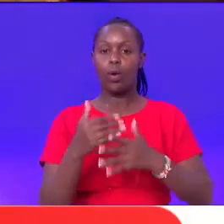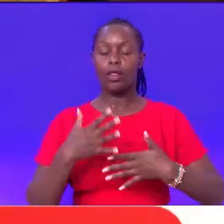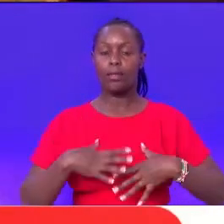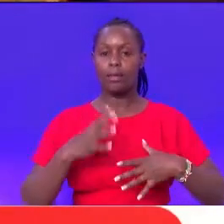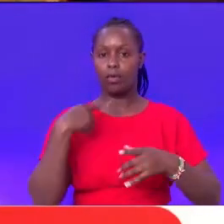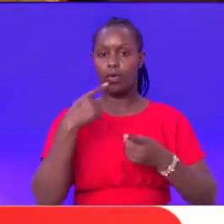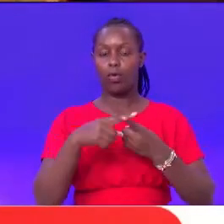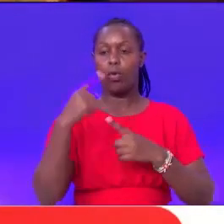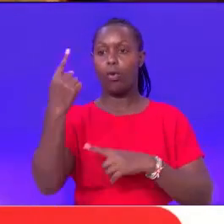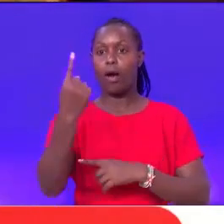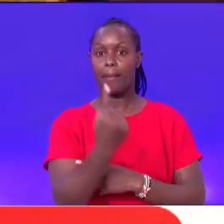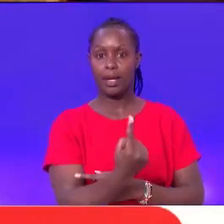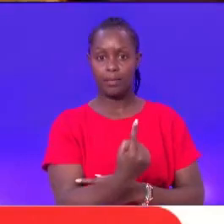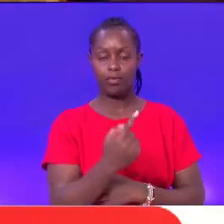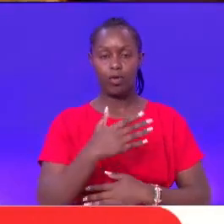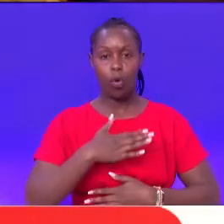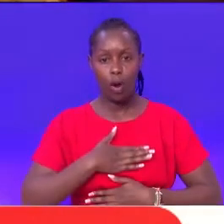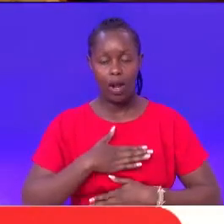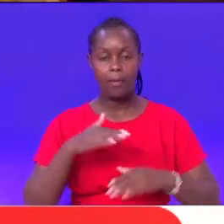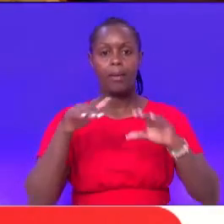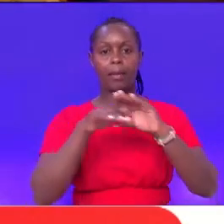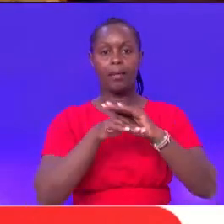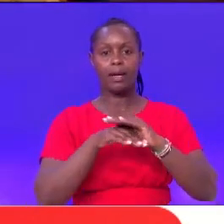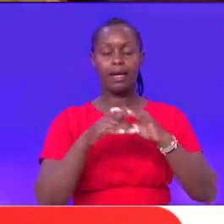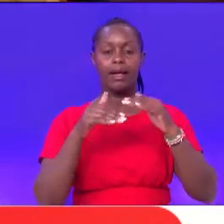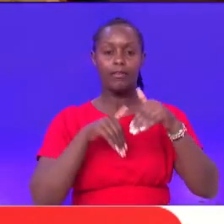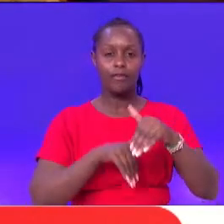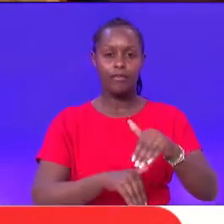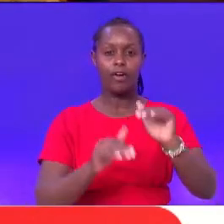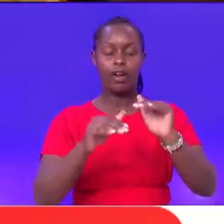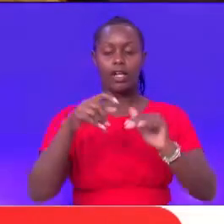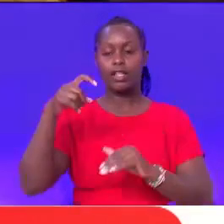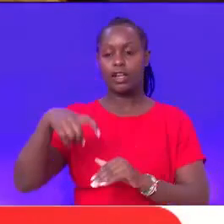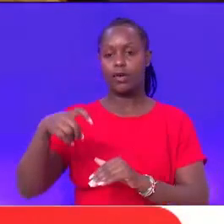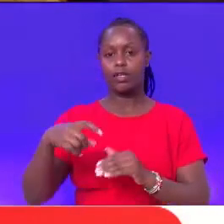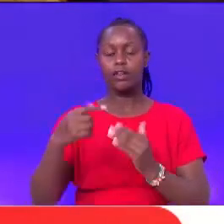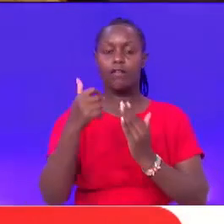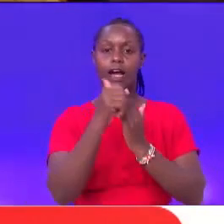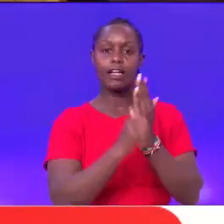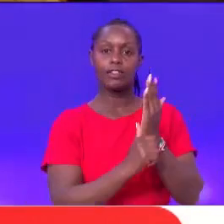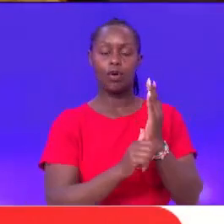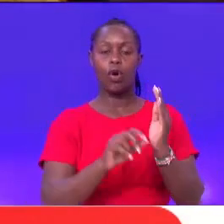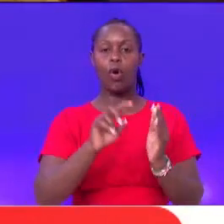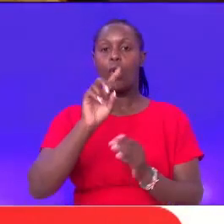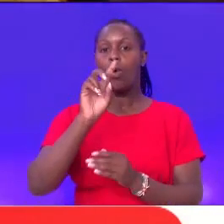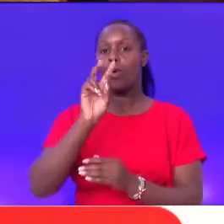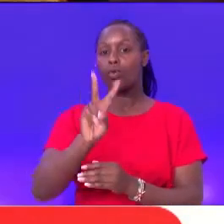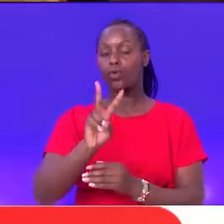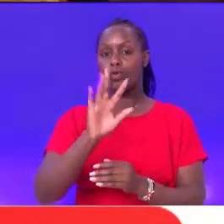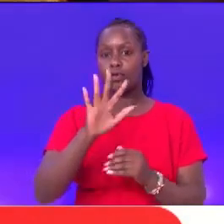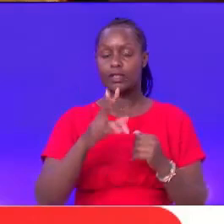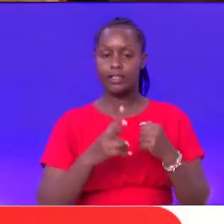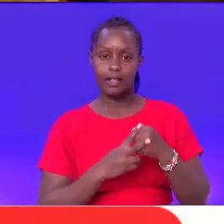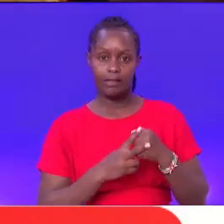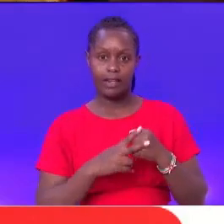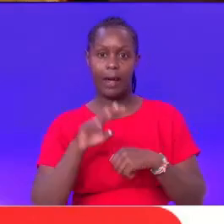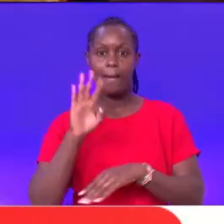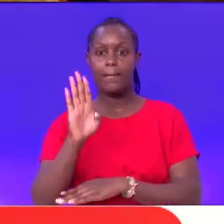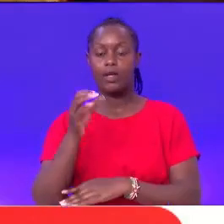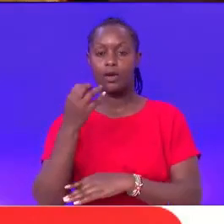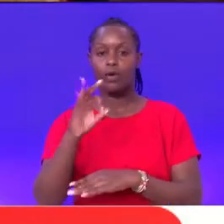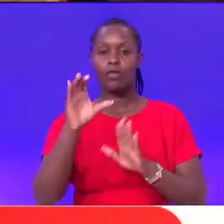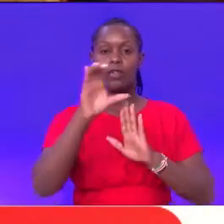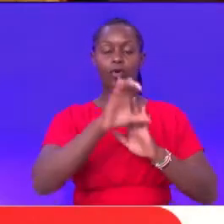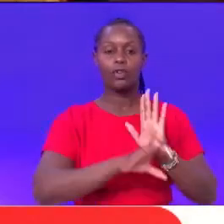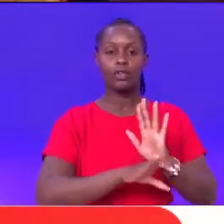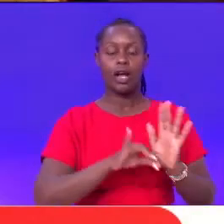it. Honorable members, in line with the requirements of Article 152(7)(b) of the Constitution, I